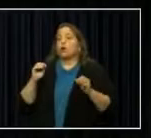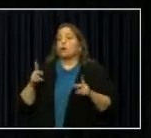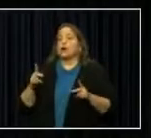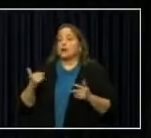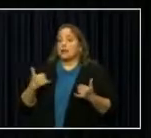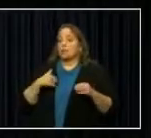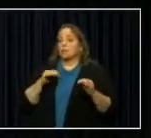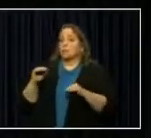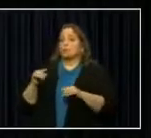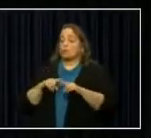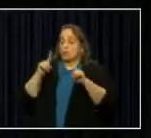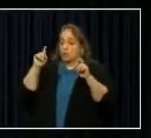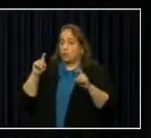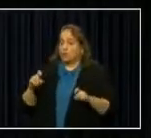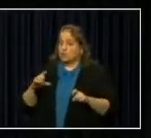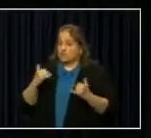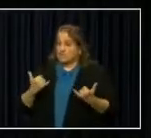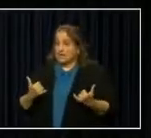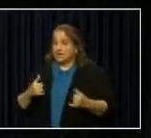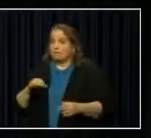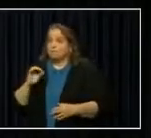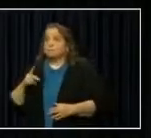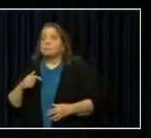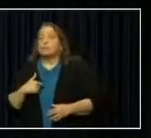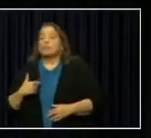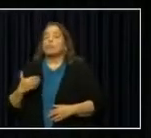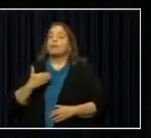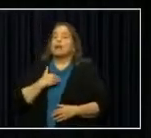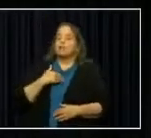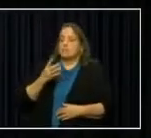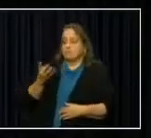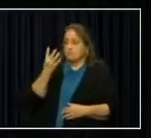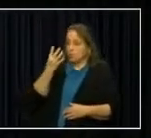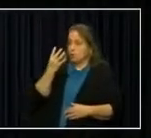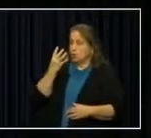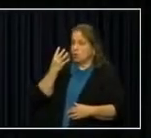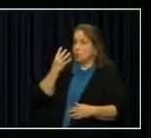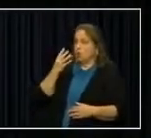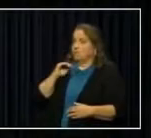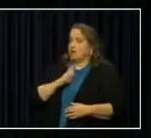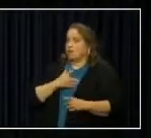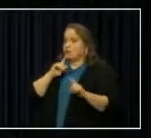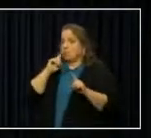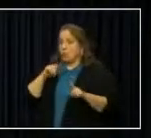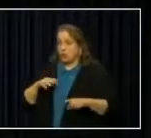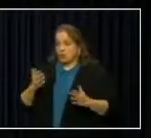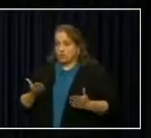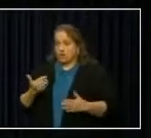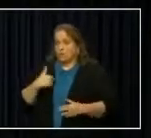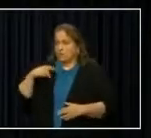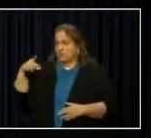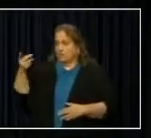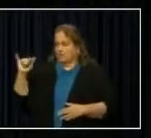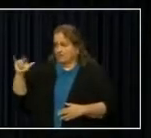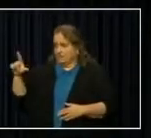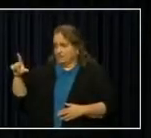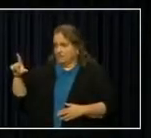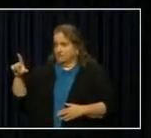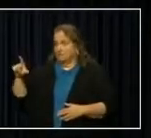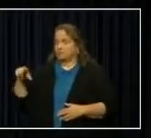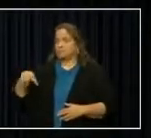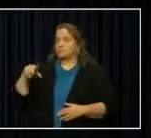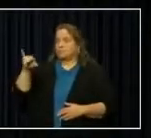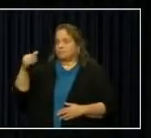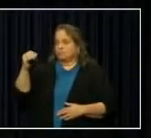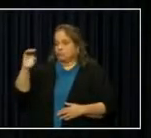we'll move into questions now. We have, I think, 4 of our reporters here. We have Phil